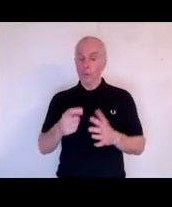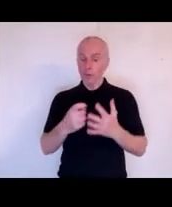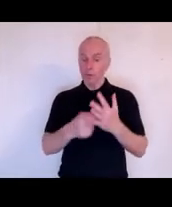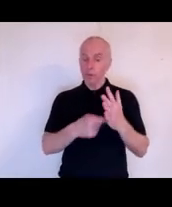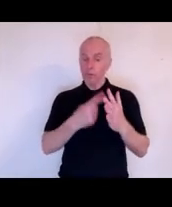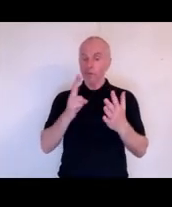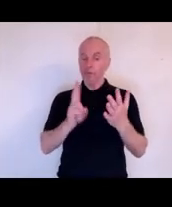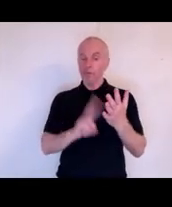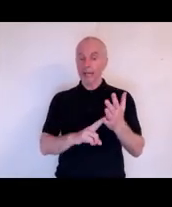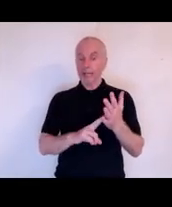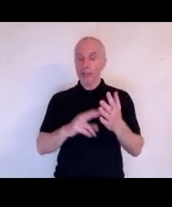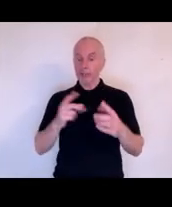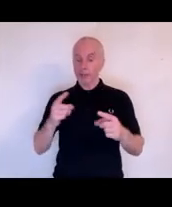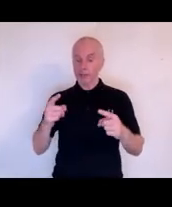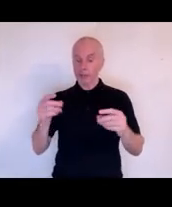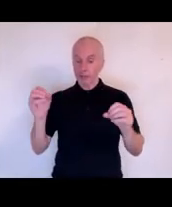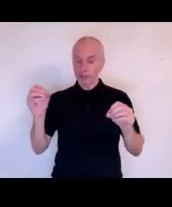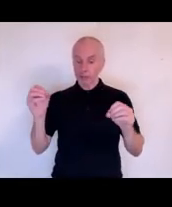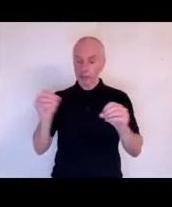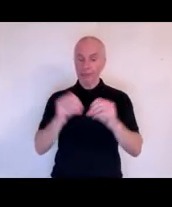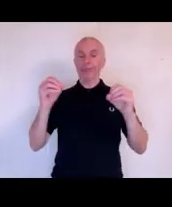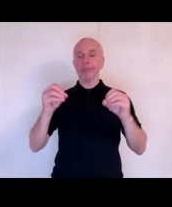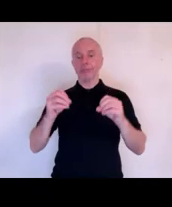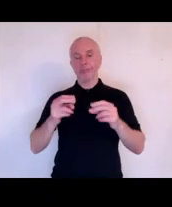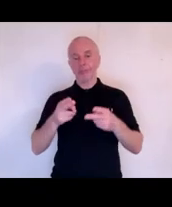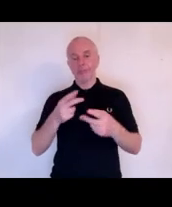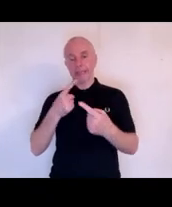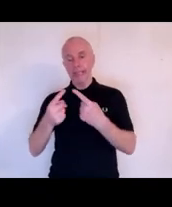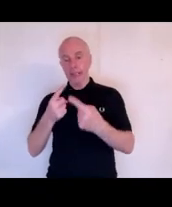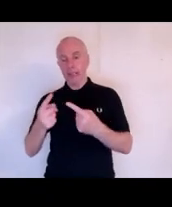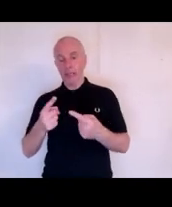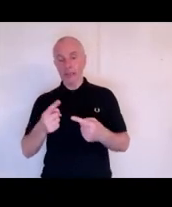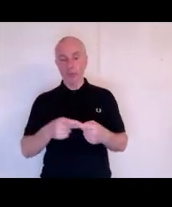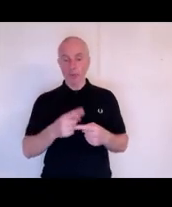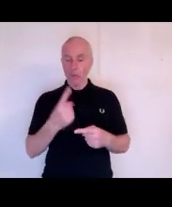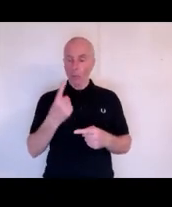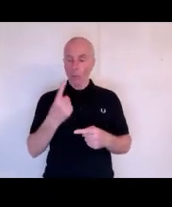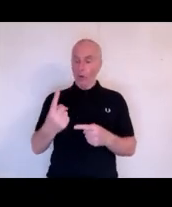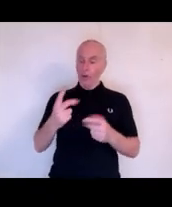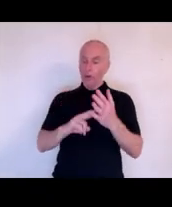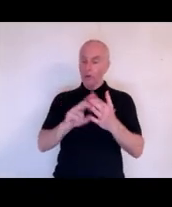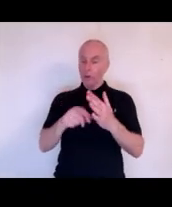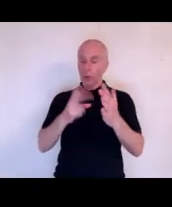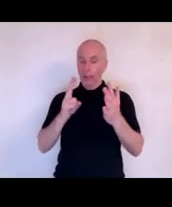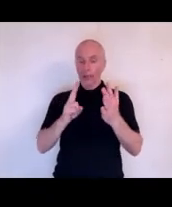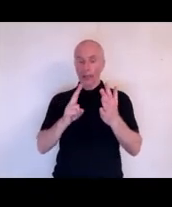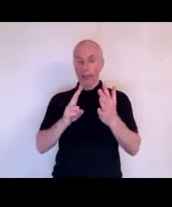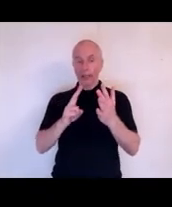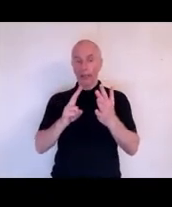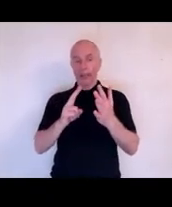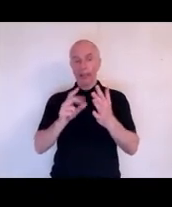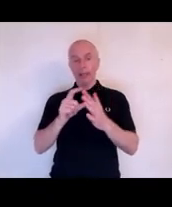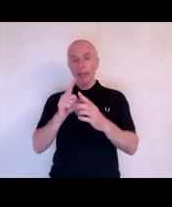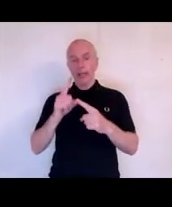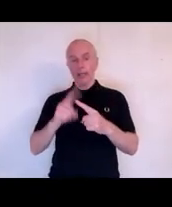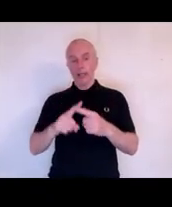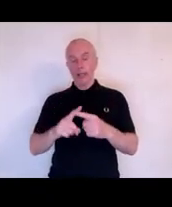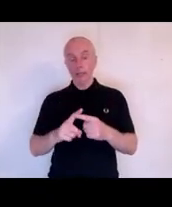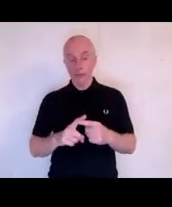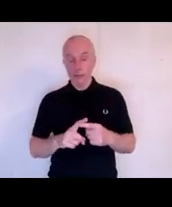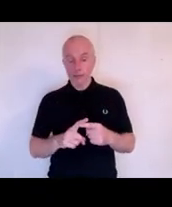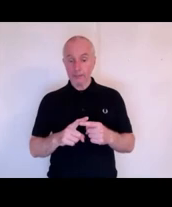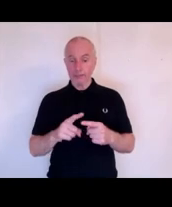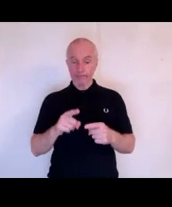a single nuclide. And all these coloured squares indicate that there is an evaluated measurement